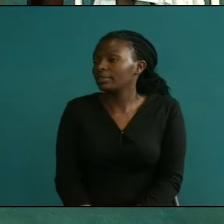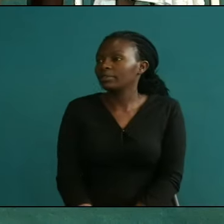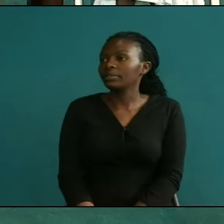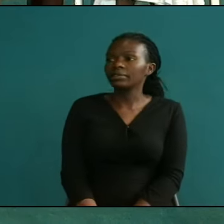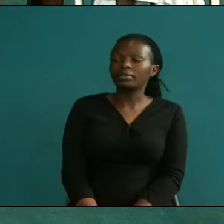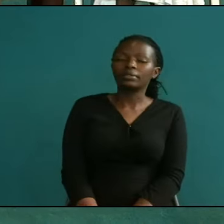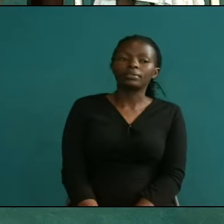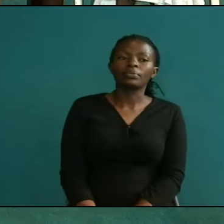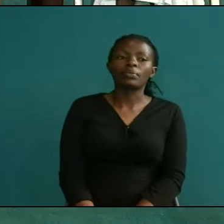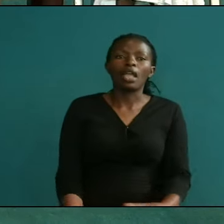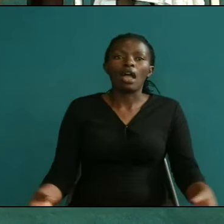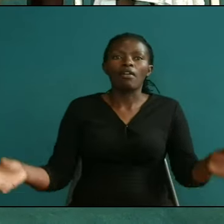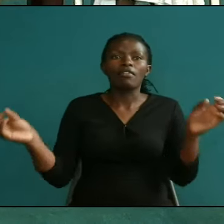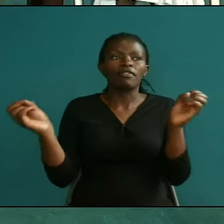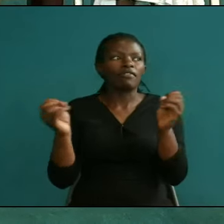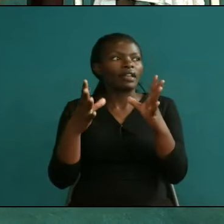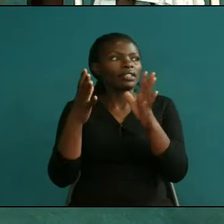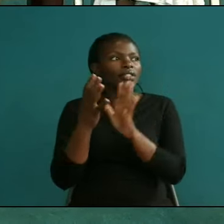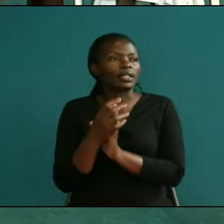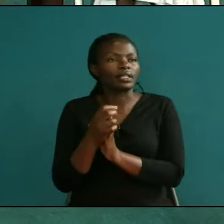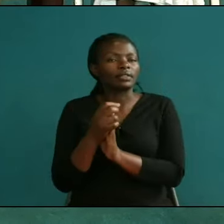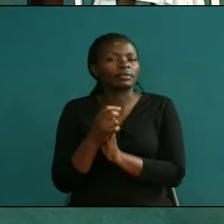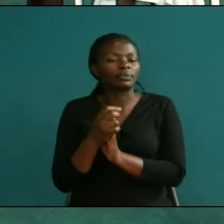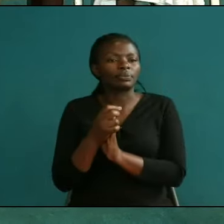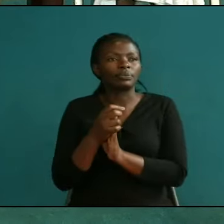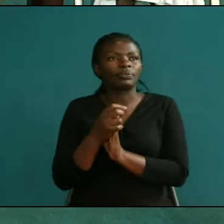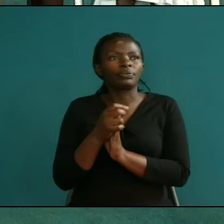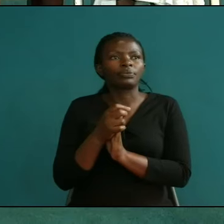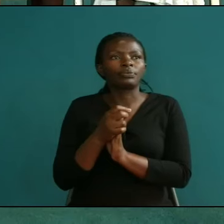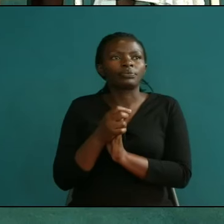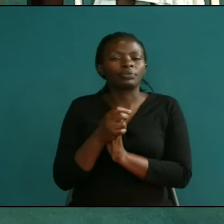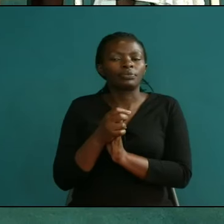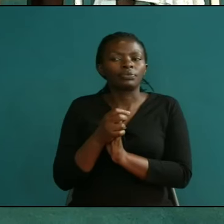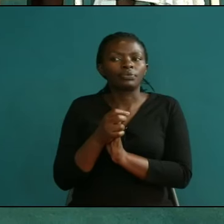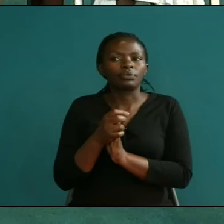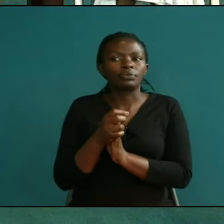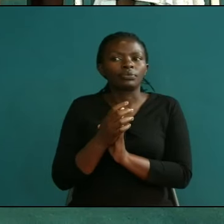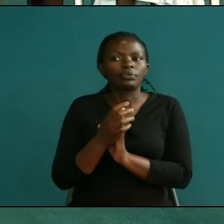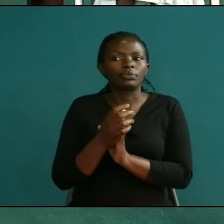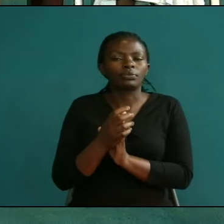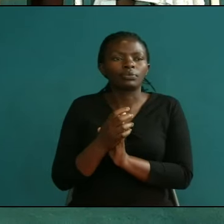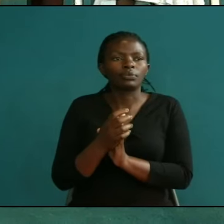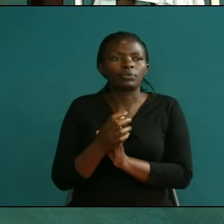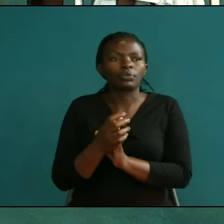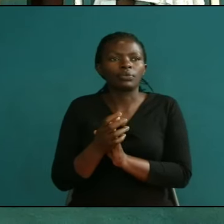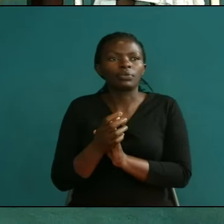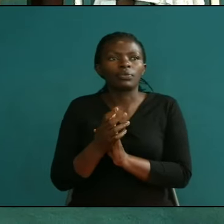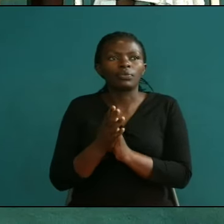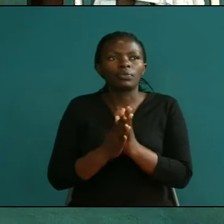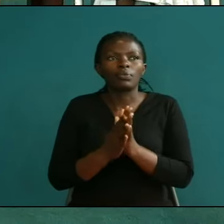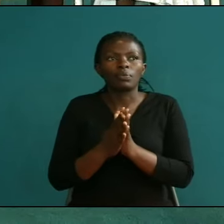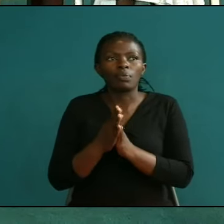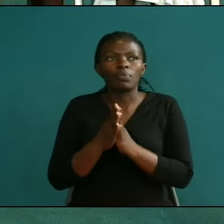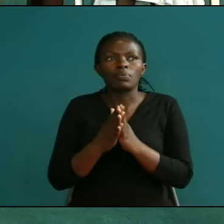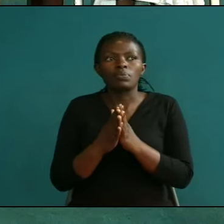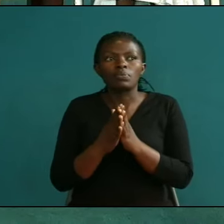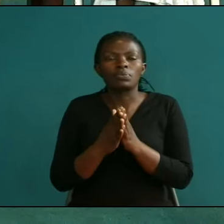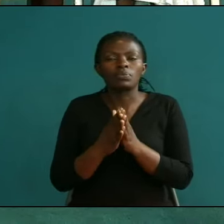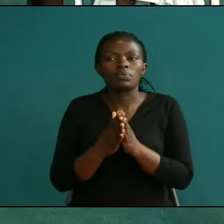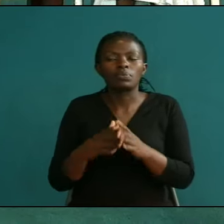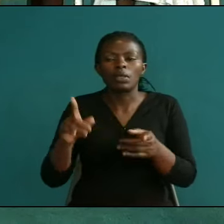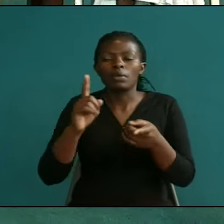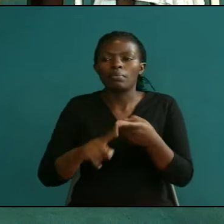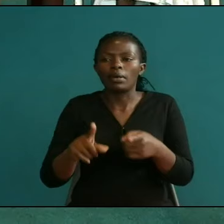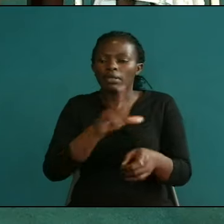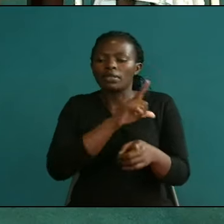So now the flashlight, the assaults of Satan are strong. His delusions are subtle. But